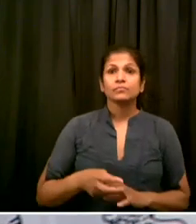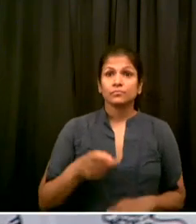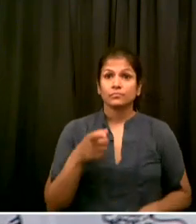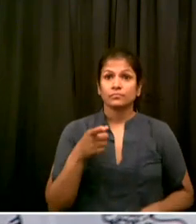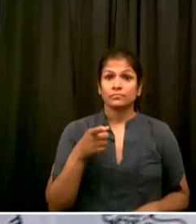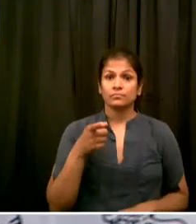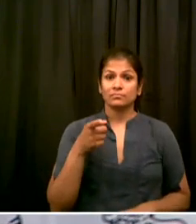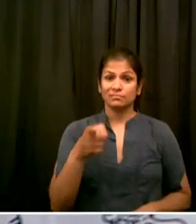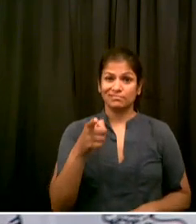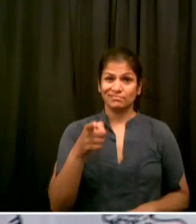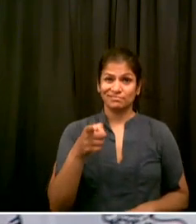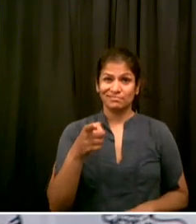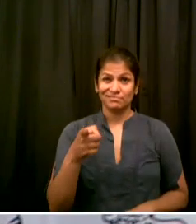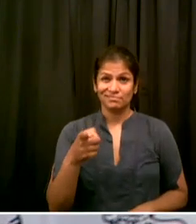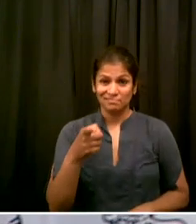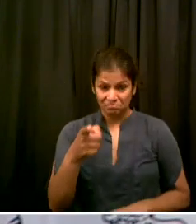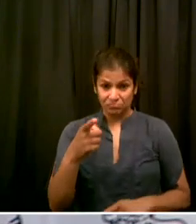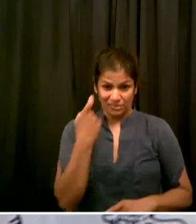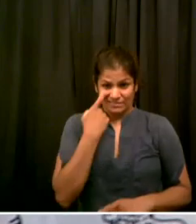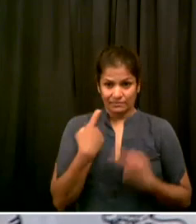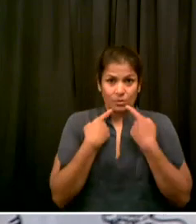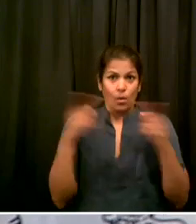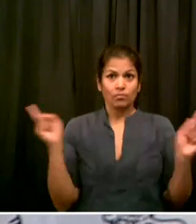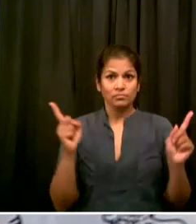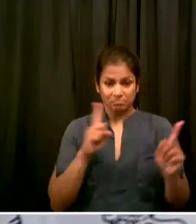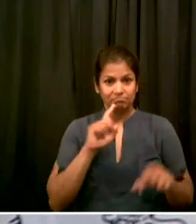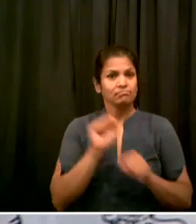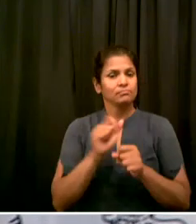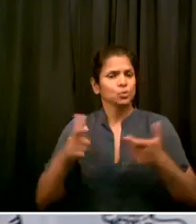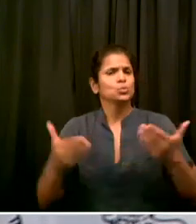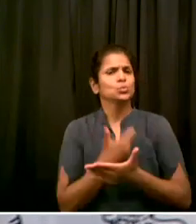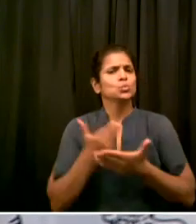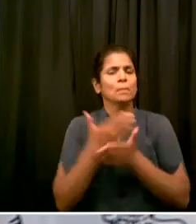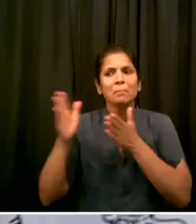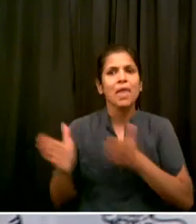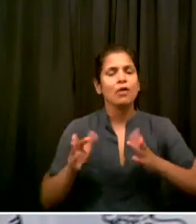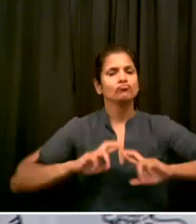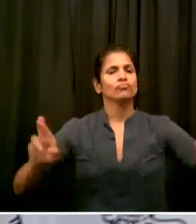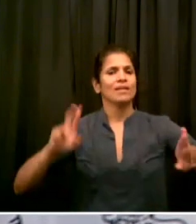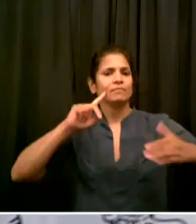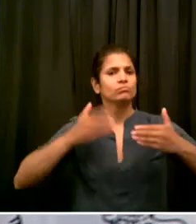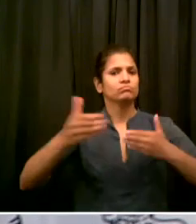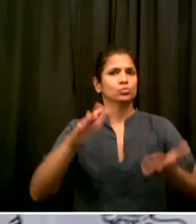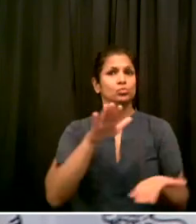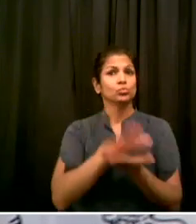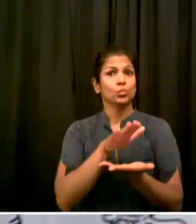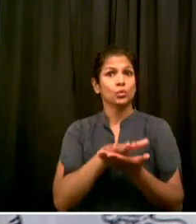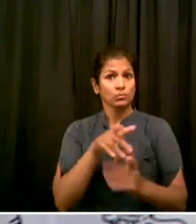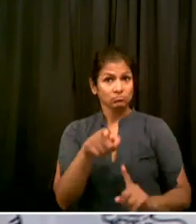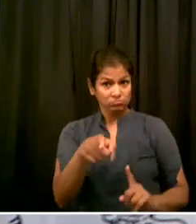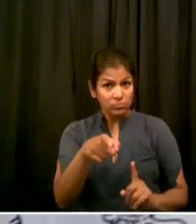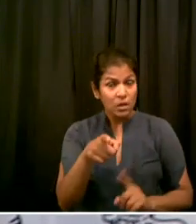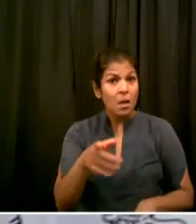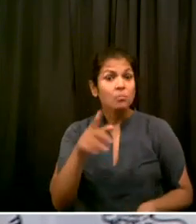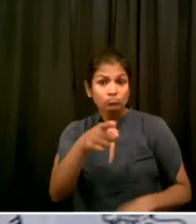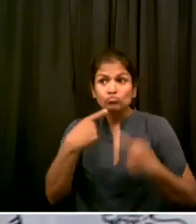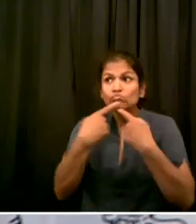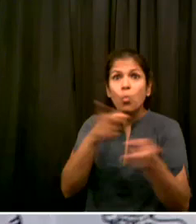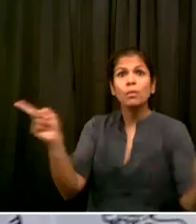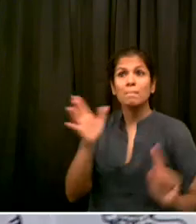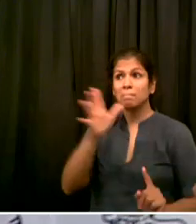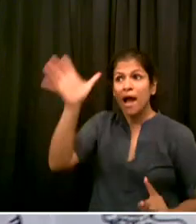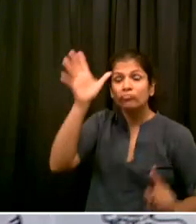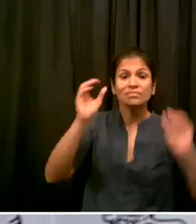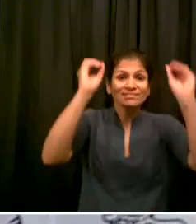and students and parents about how good the standards are for going back to school here in New York. But it also